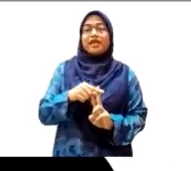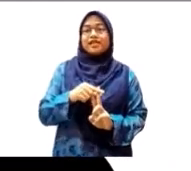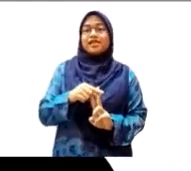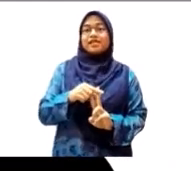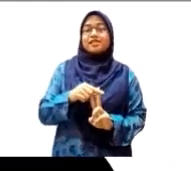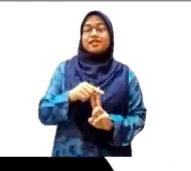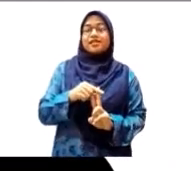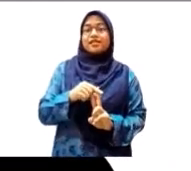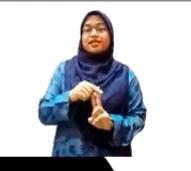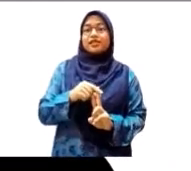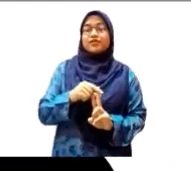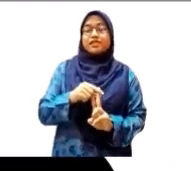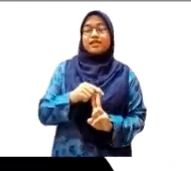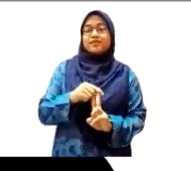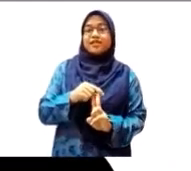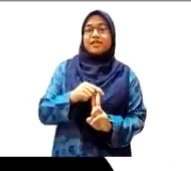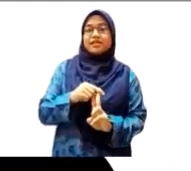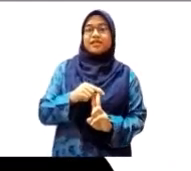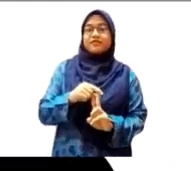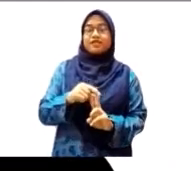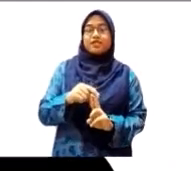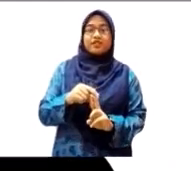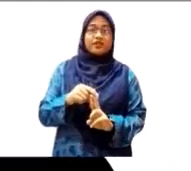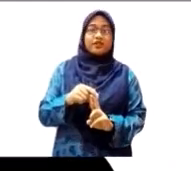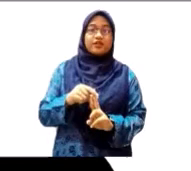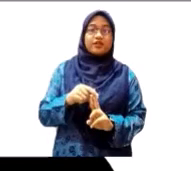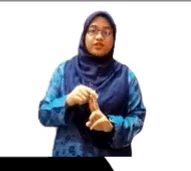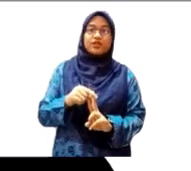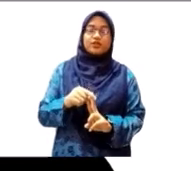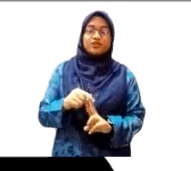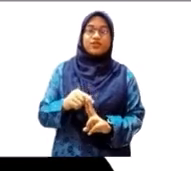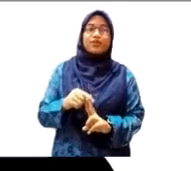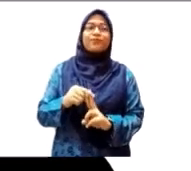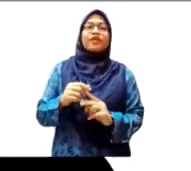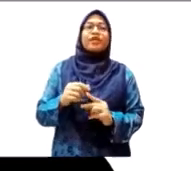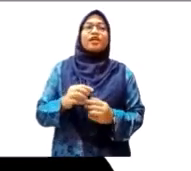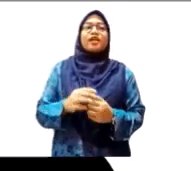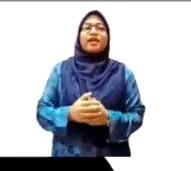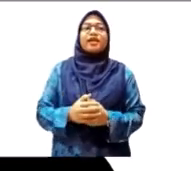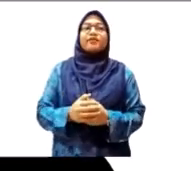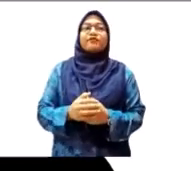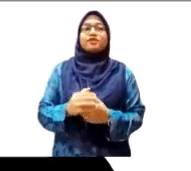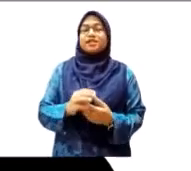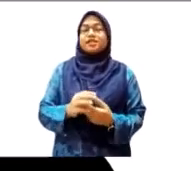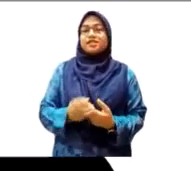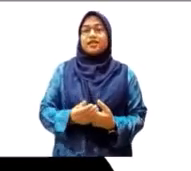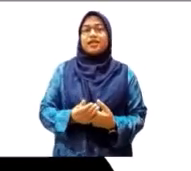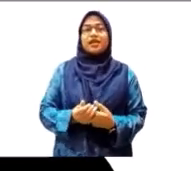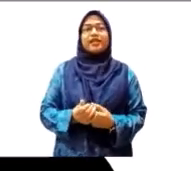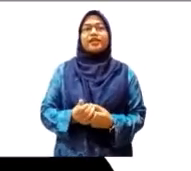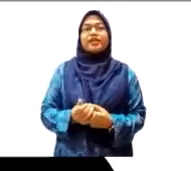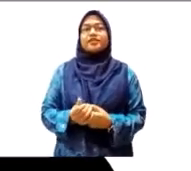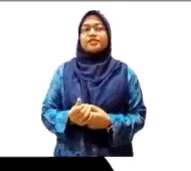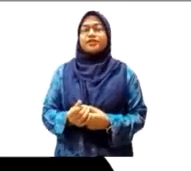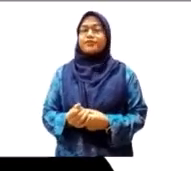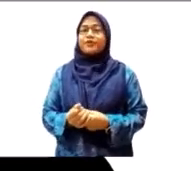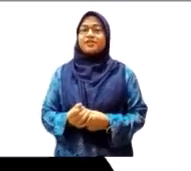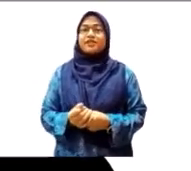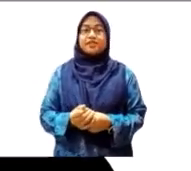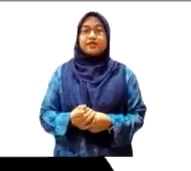is being analyzed in using SPSS version 23 also. And for section C, I